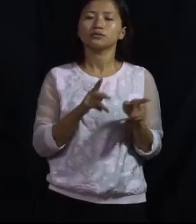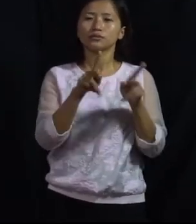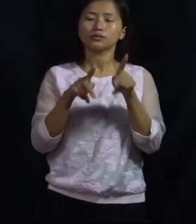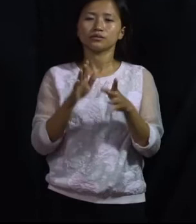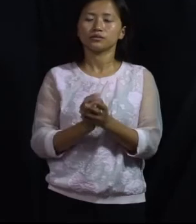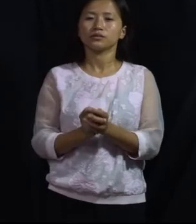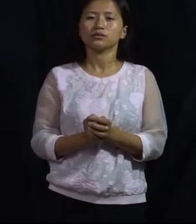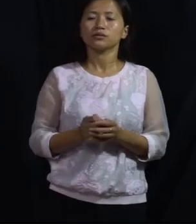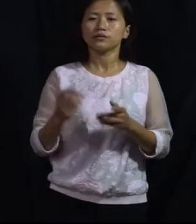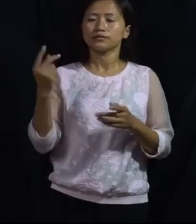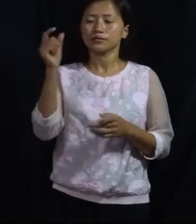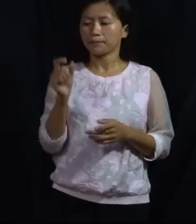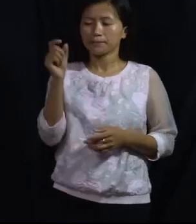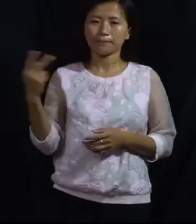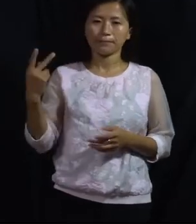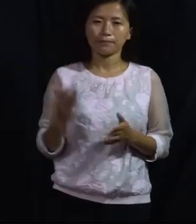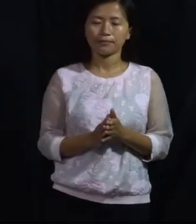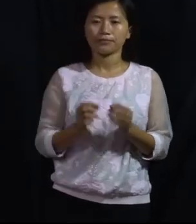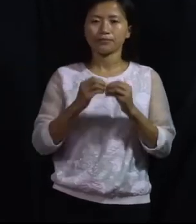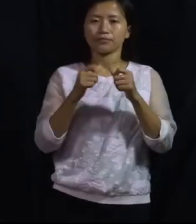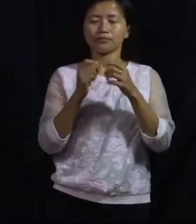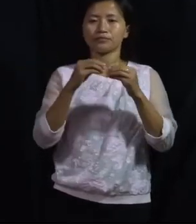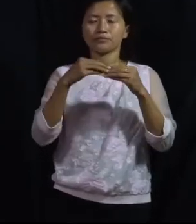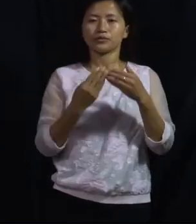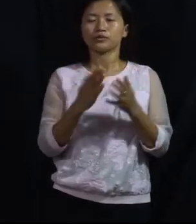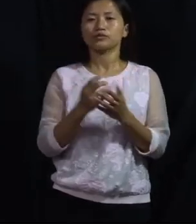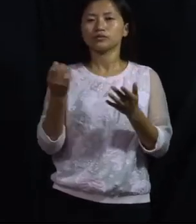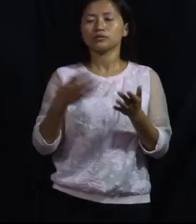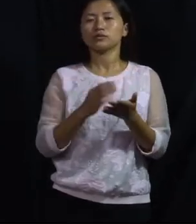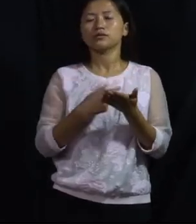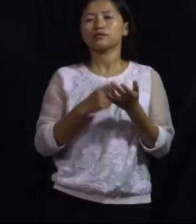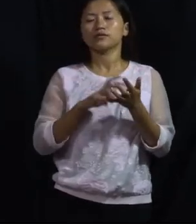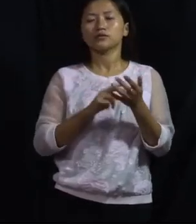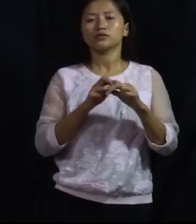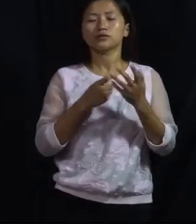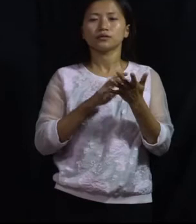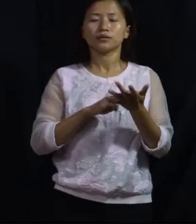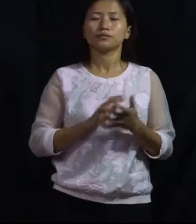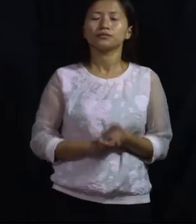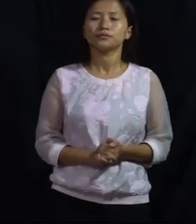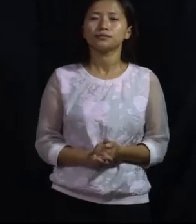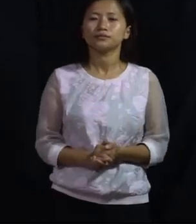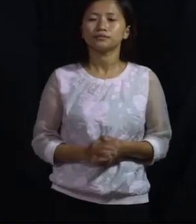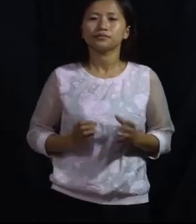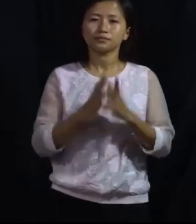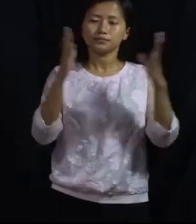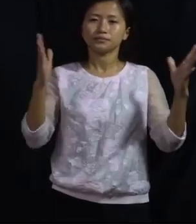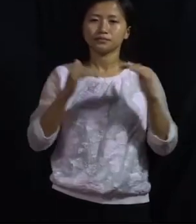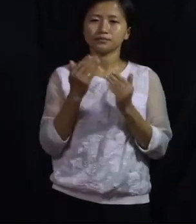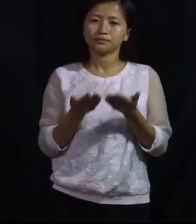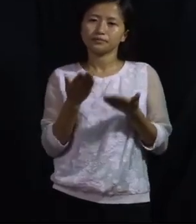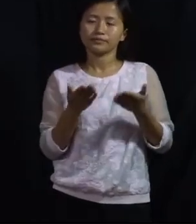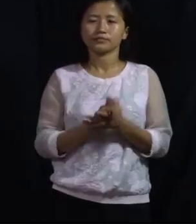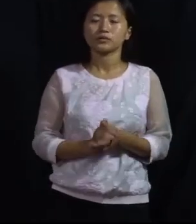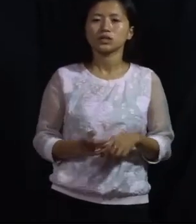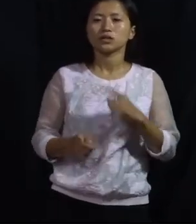capital accounts of the partners, and the balance sheet of the new firm. So there are a lot of adjustments which